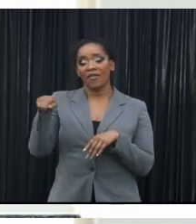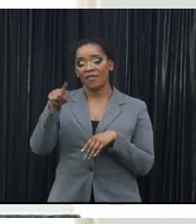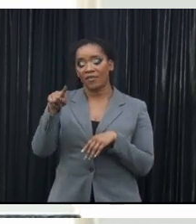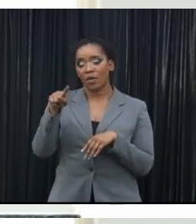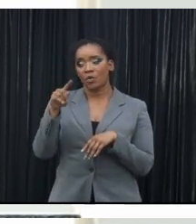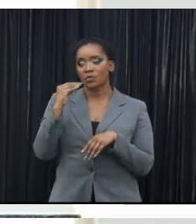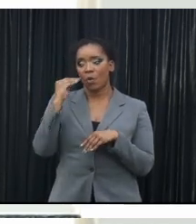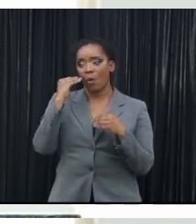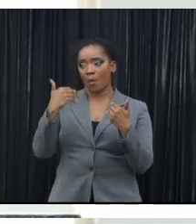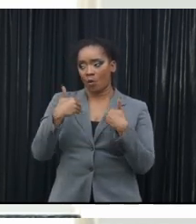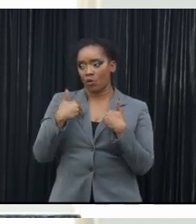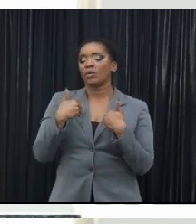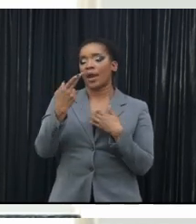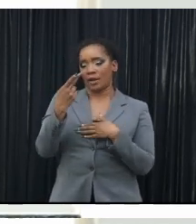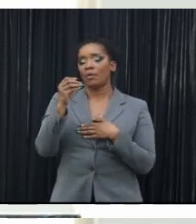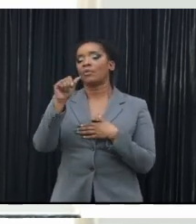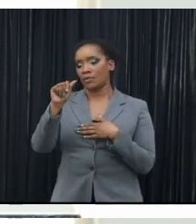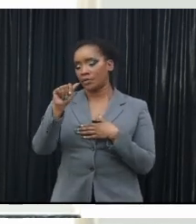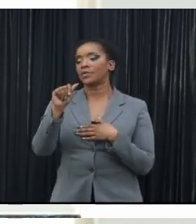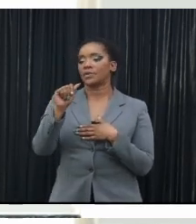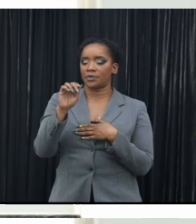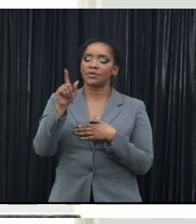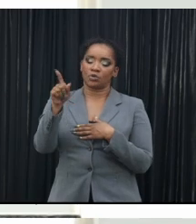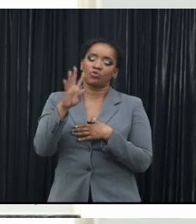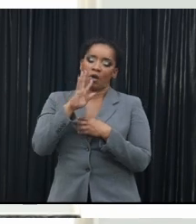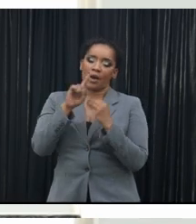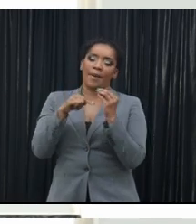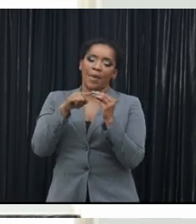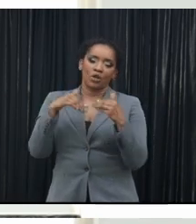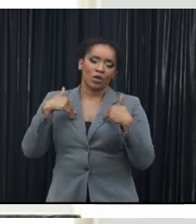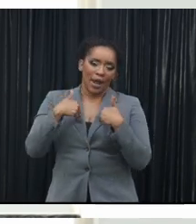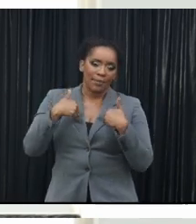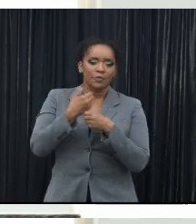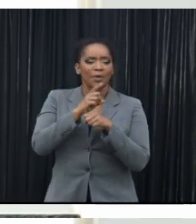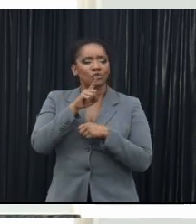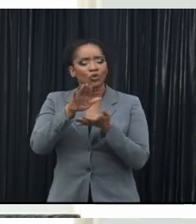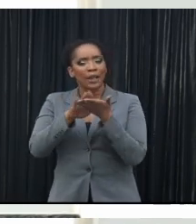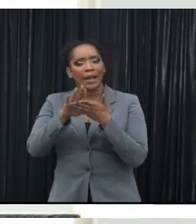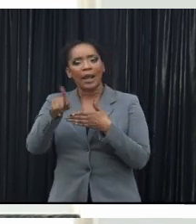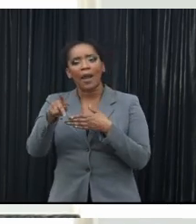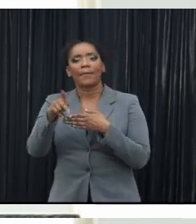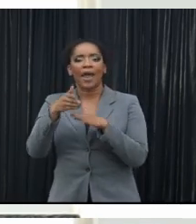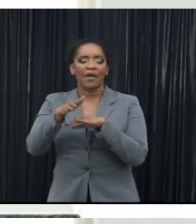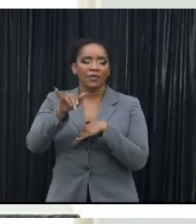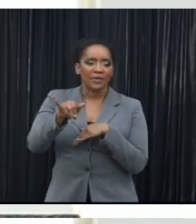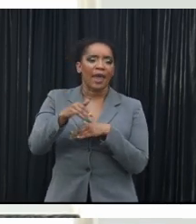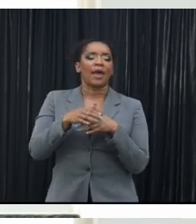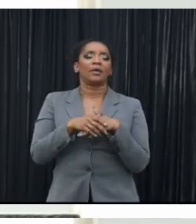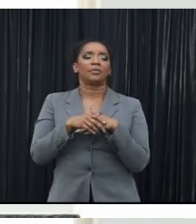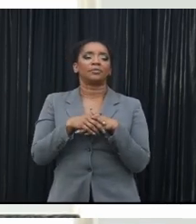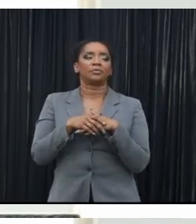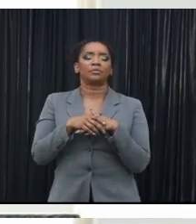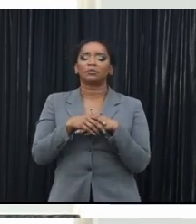trash, you need to clean up after your animal as well, or have a process in place, or request some sort of accommodation if so needed. So